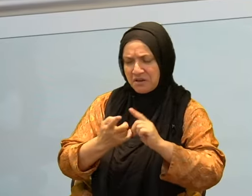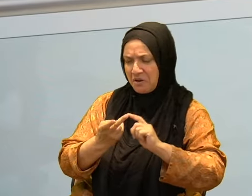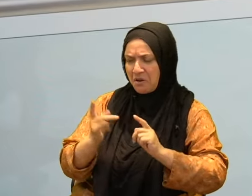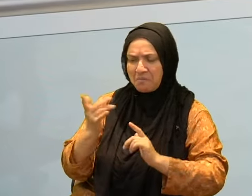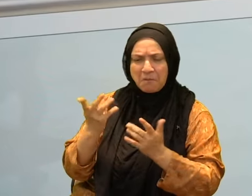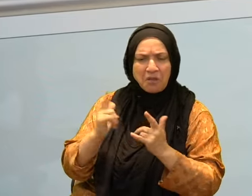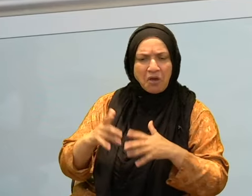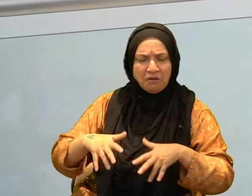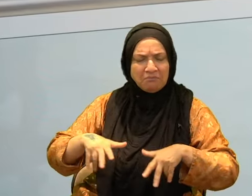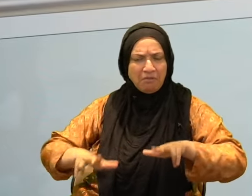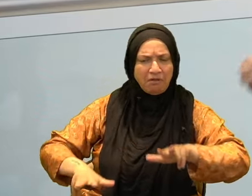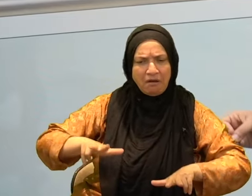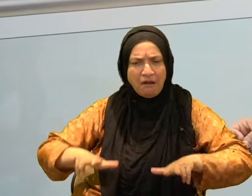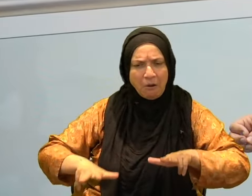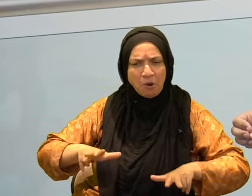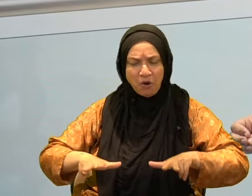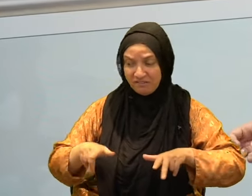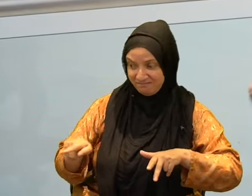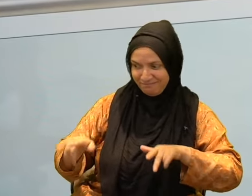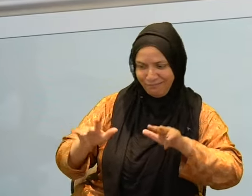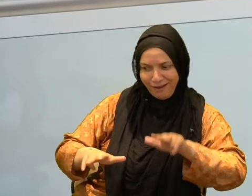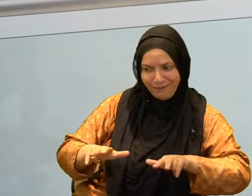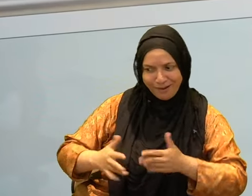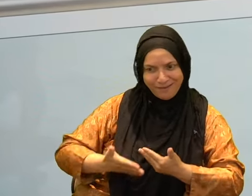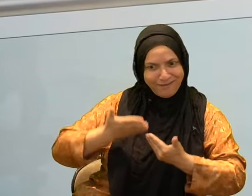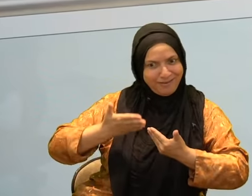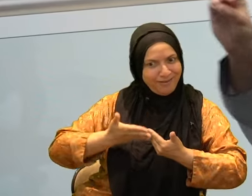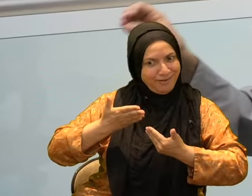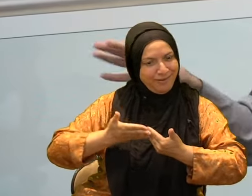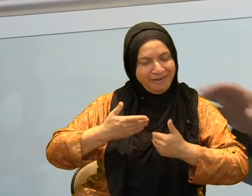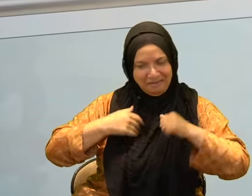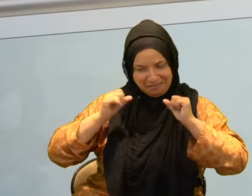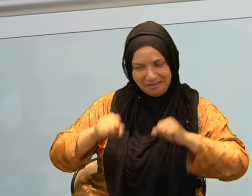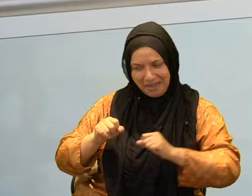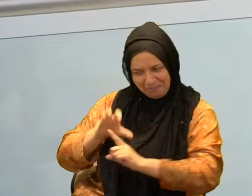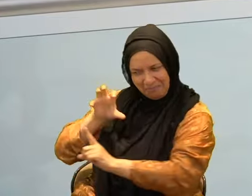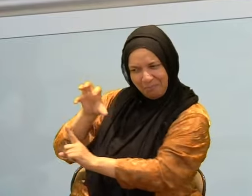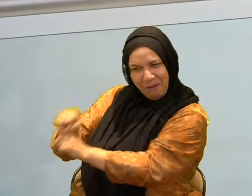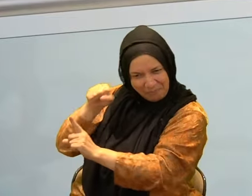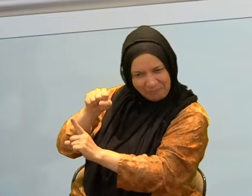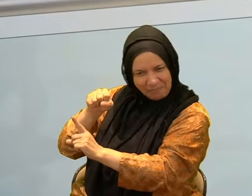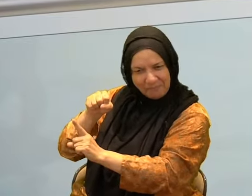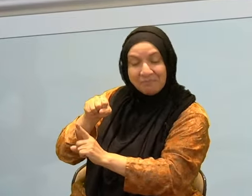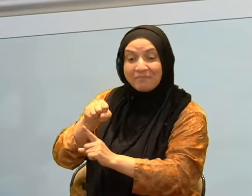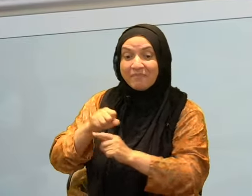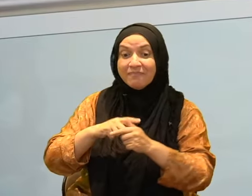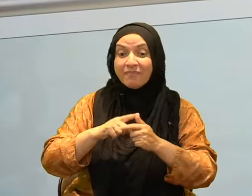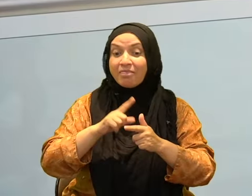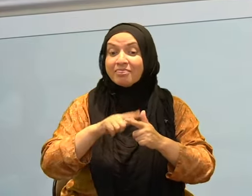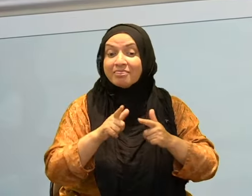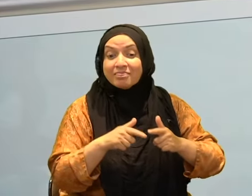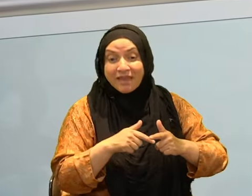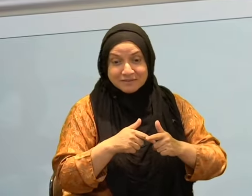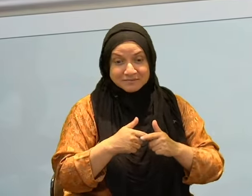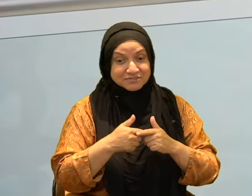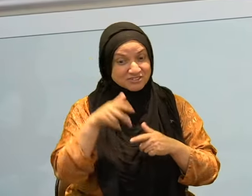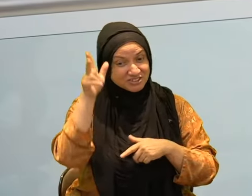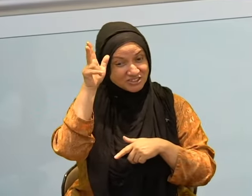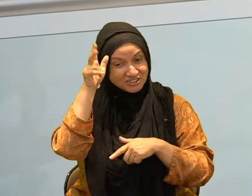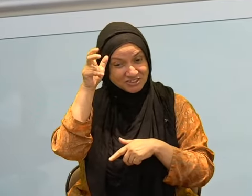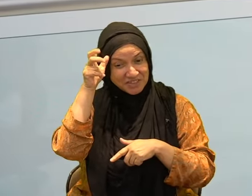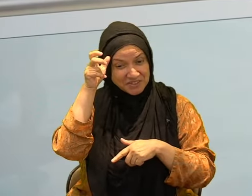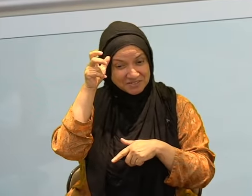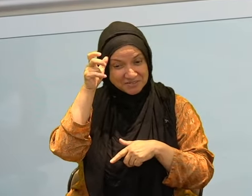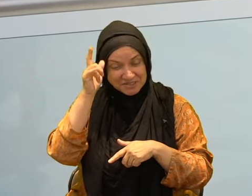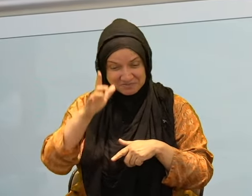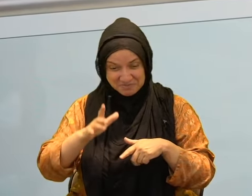and then he'll take the minor sin to major sin, and then he'll take the major sin to disbelief. That's khutuwat al-shaytan, summarized